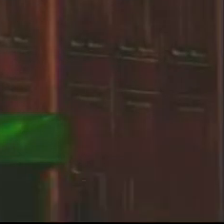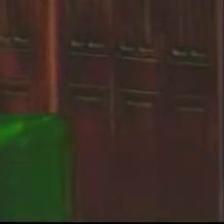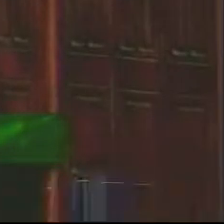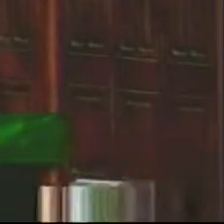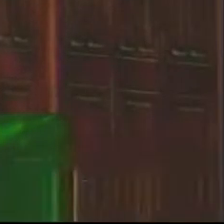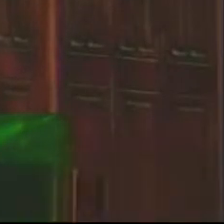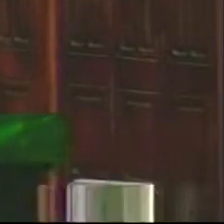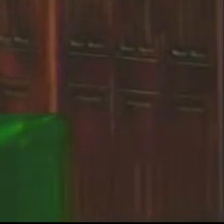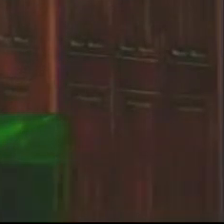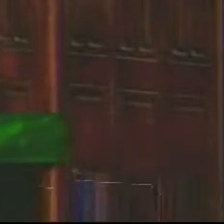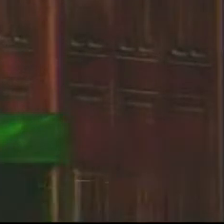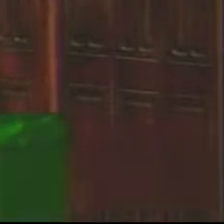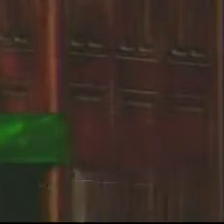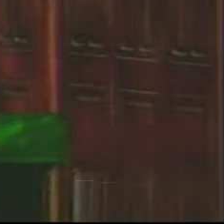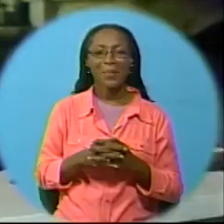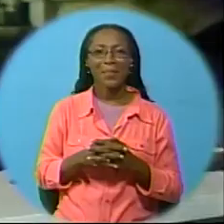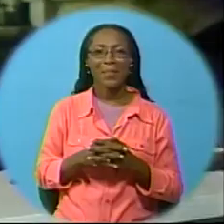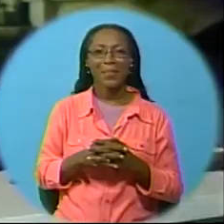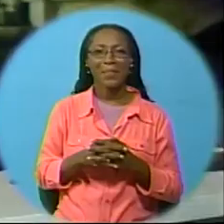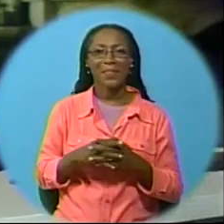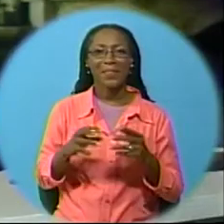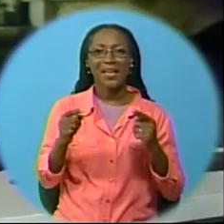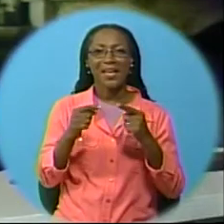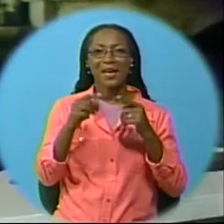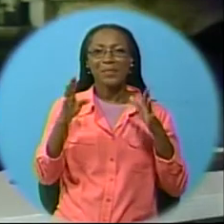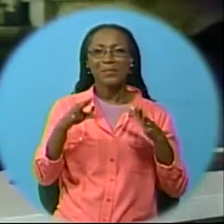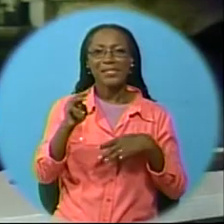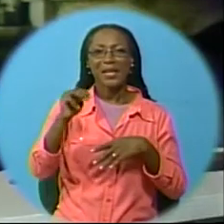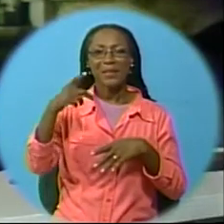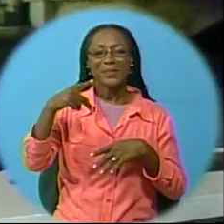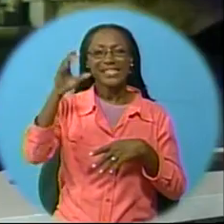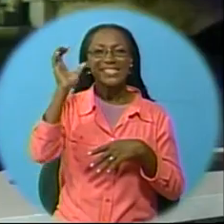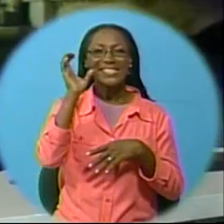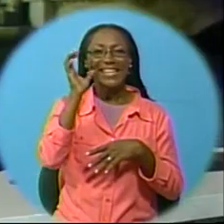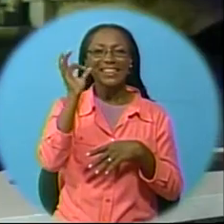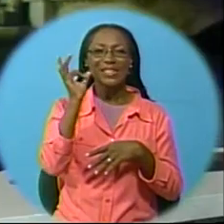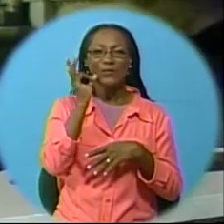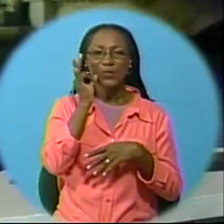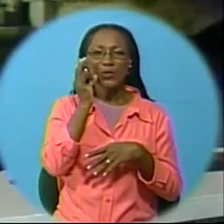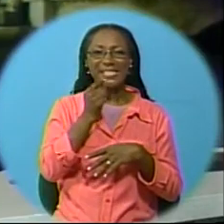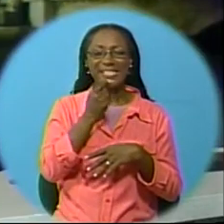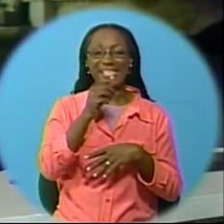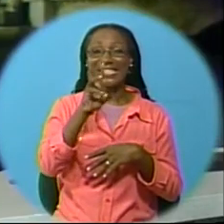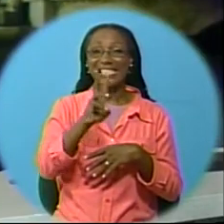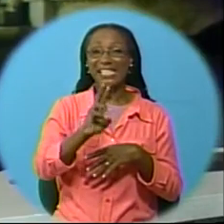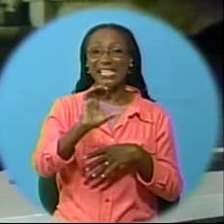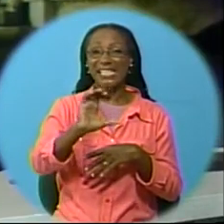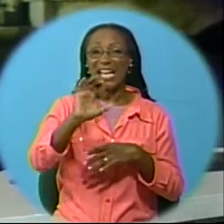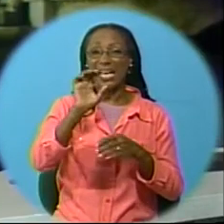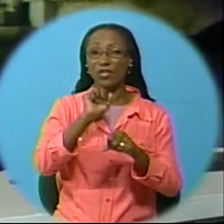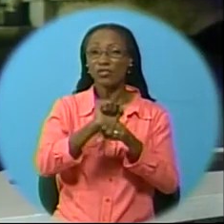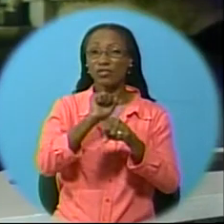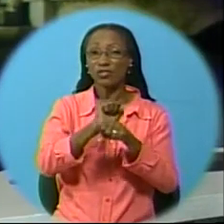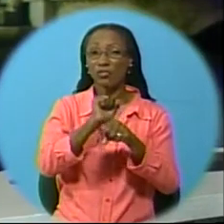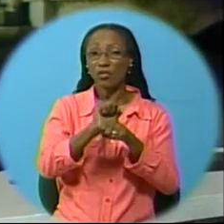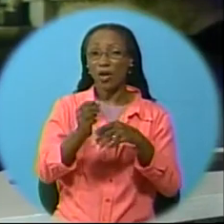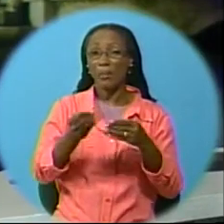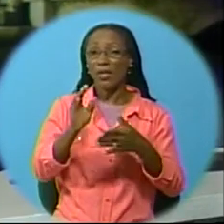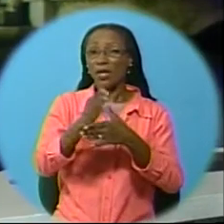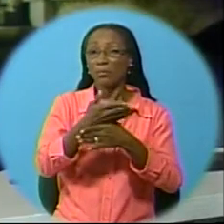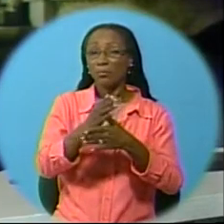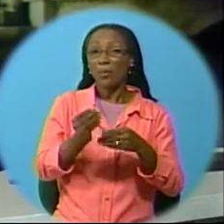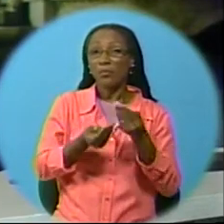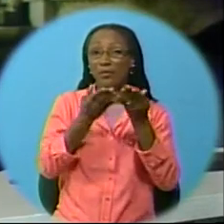and particularly on trade policy. Opposition MP Cynthia Ford says the 600 jobs provided by Sandals are